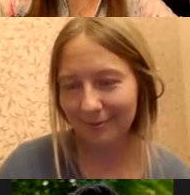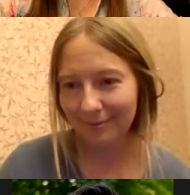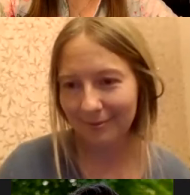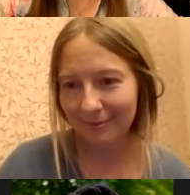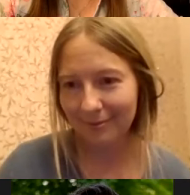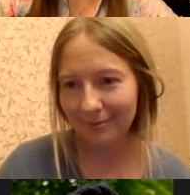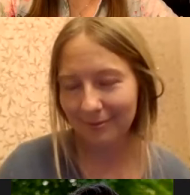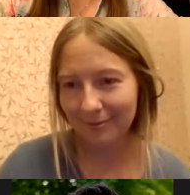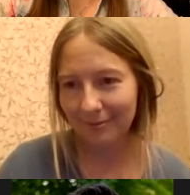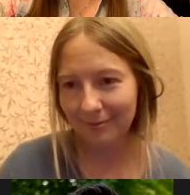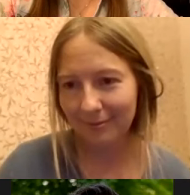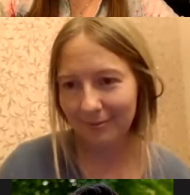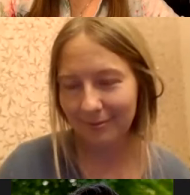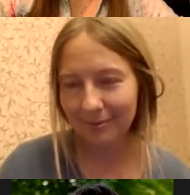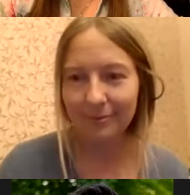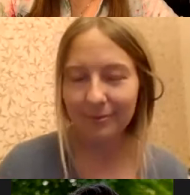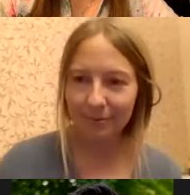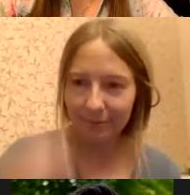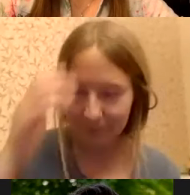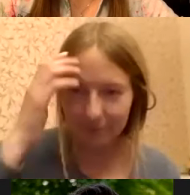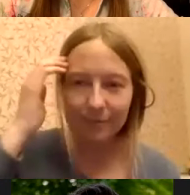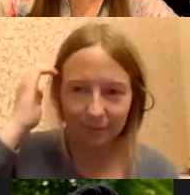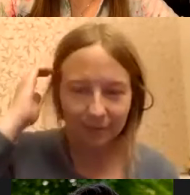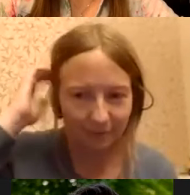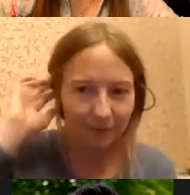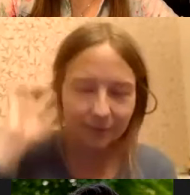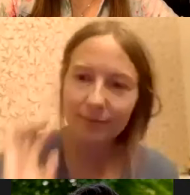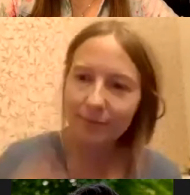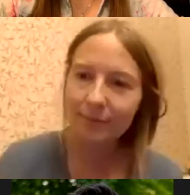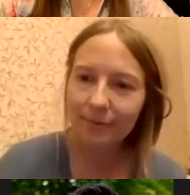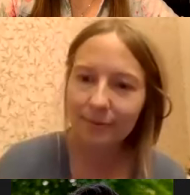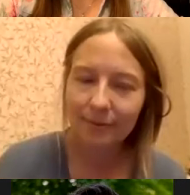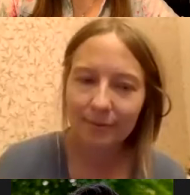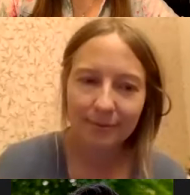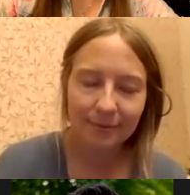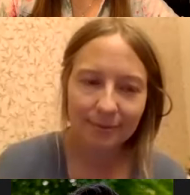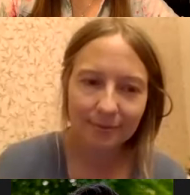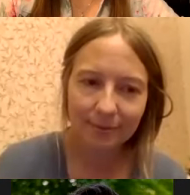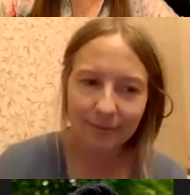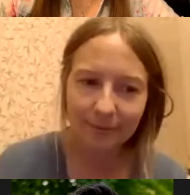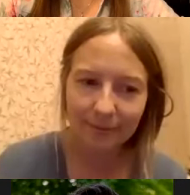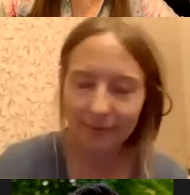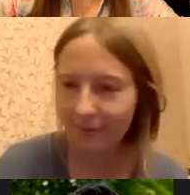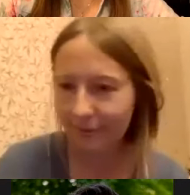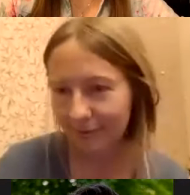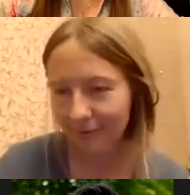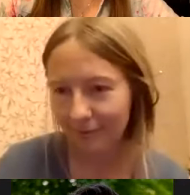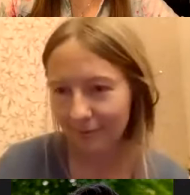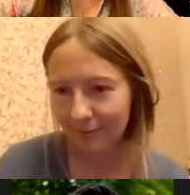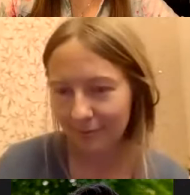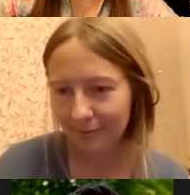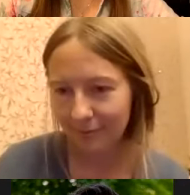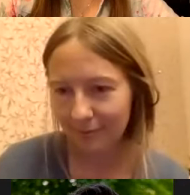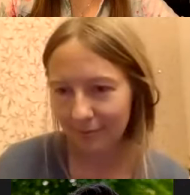we can stimulate mirror cells to become rods, and after cell division, there is one mirror cells that can remain as